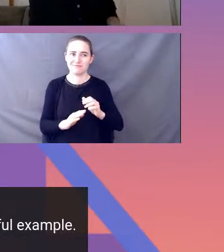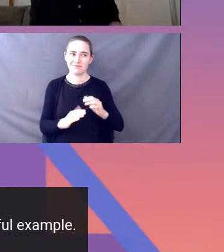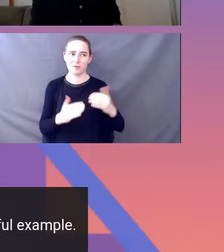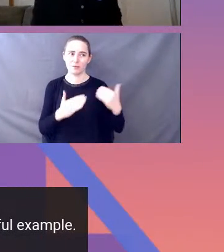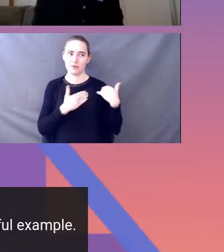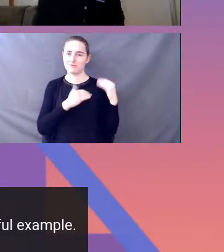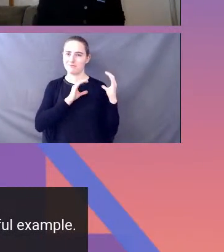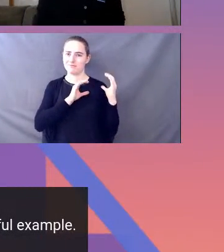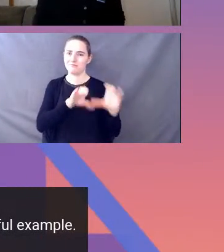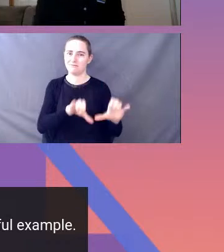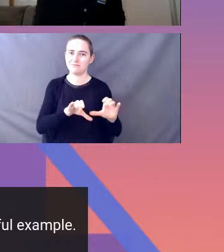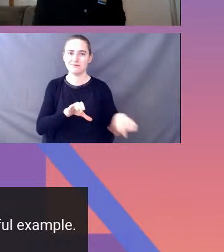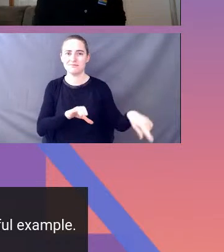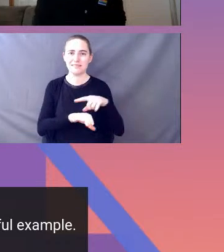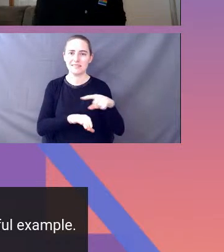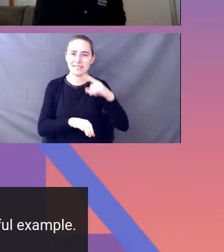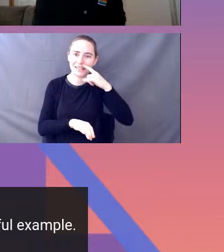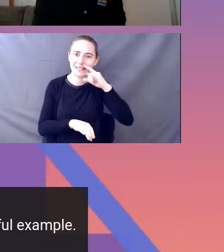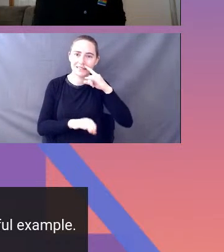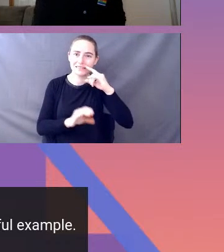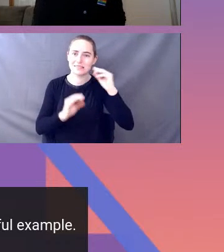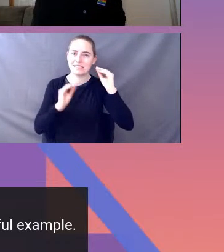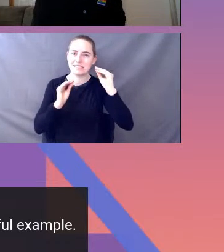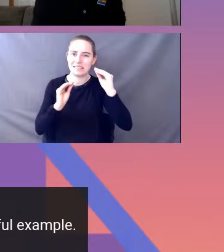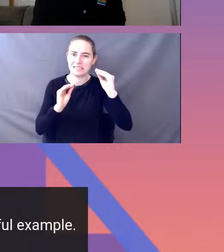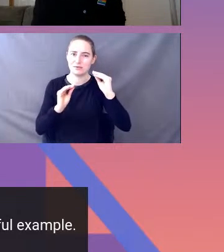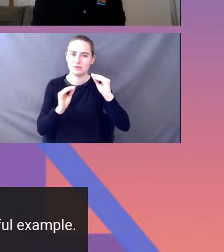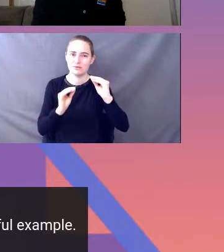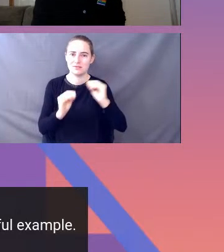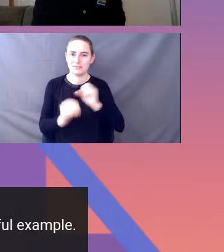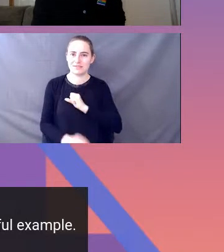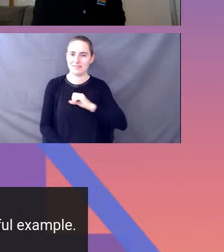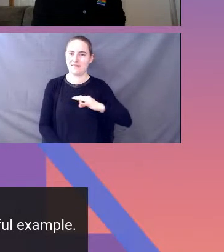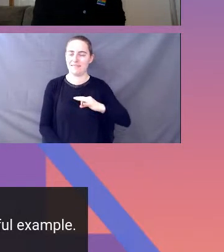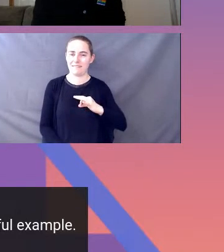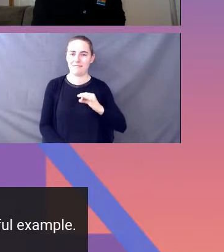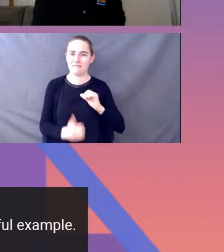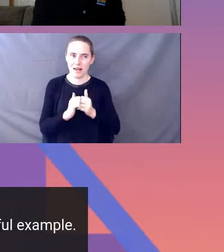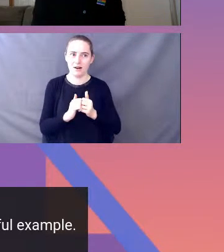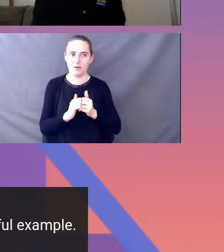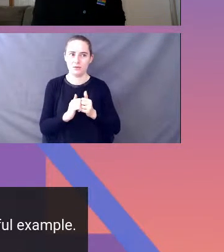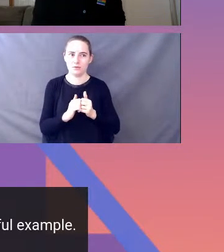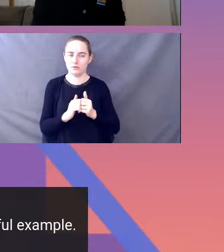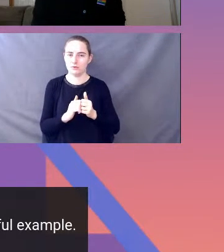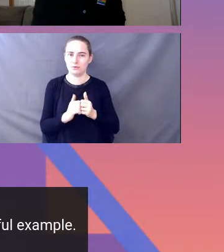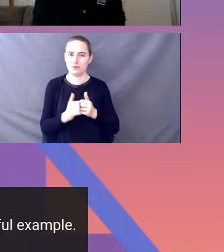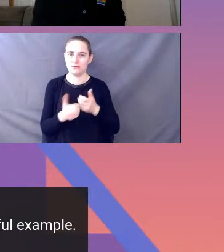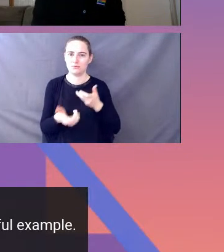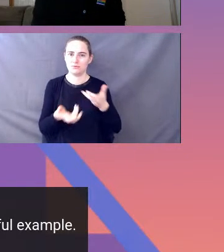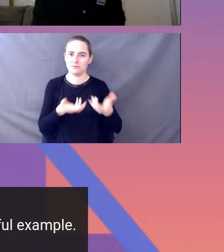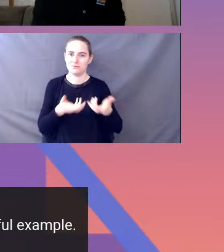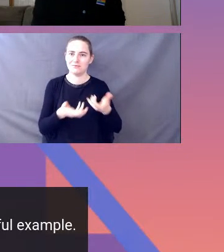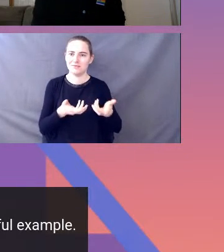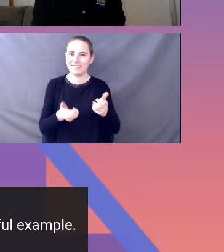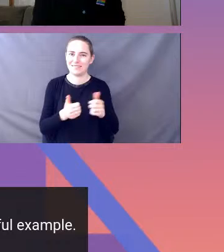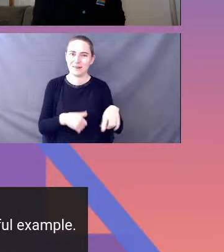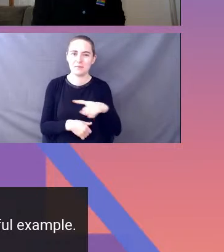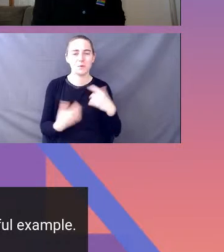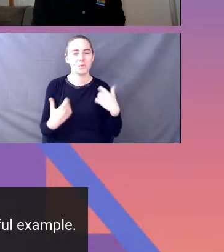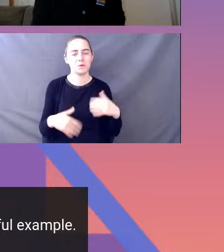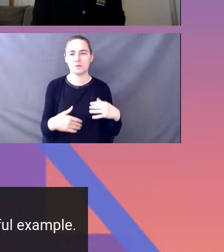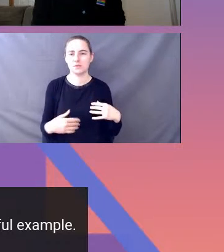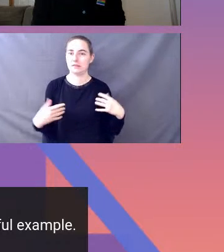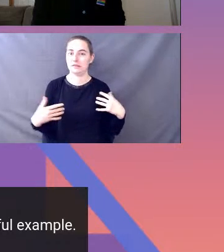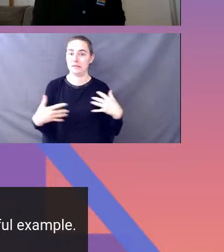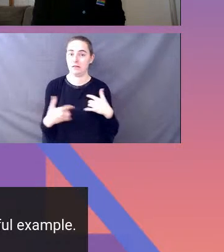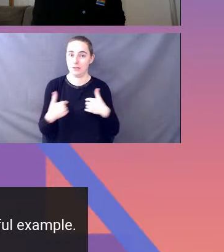just absolutely like, it kind of disgusts me, and it like almost scares me a little bit, like the amount of times that I've been asked